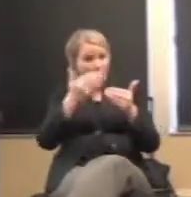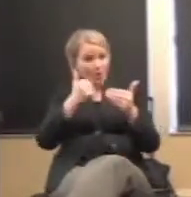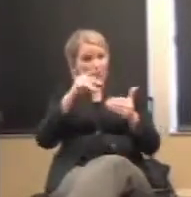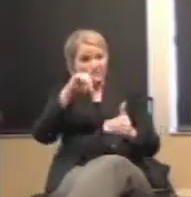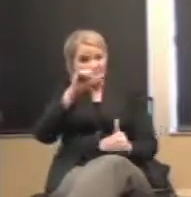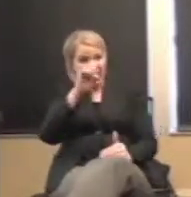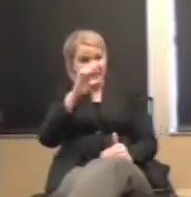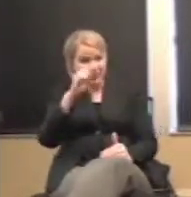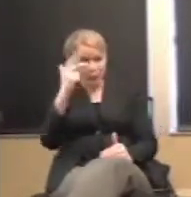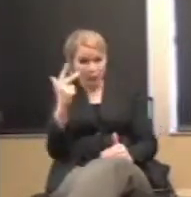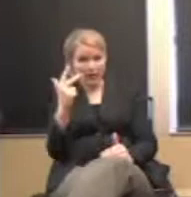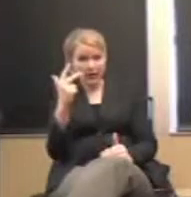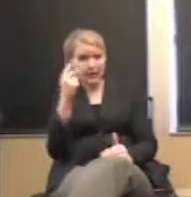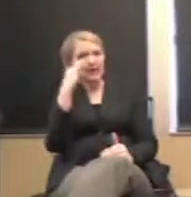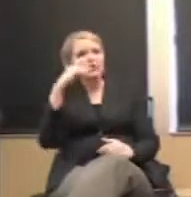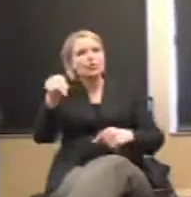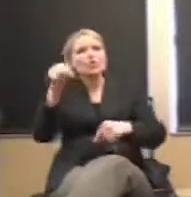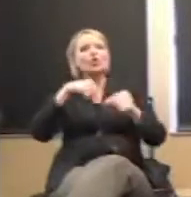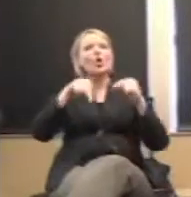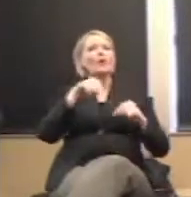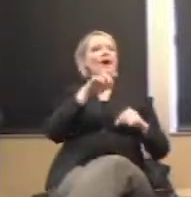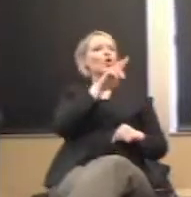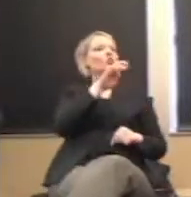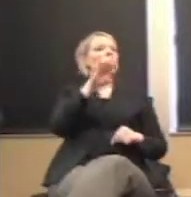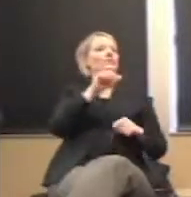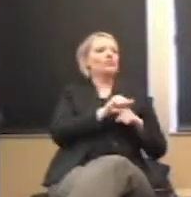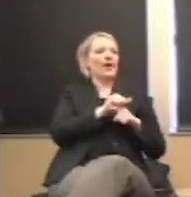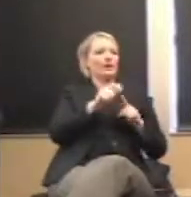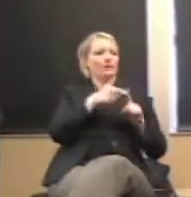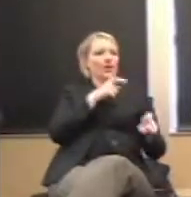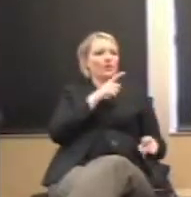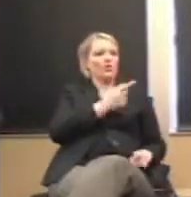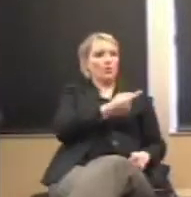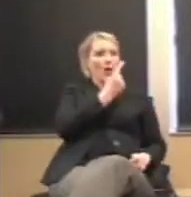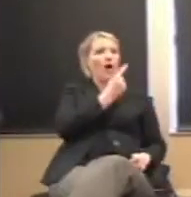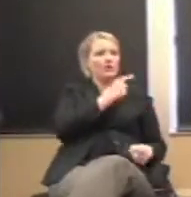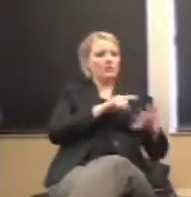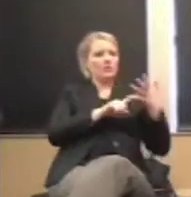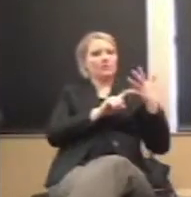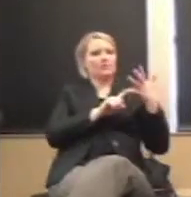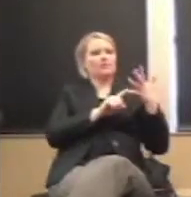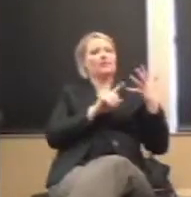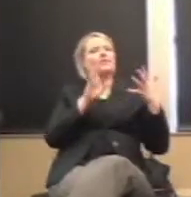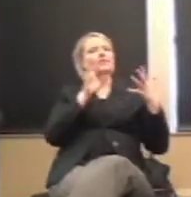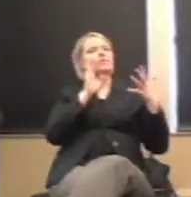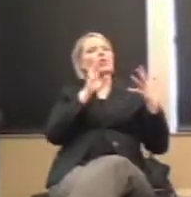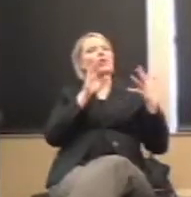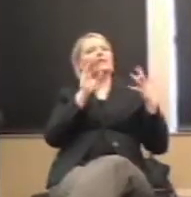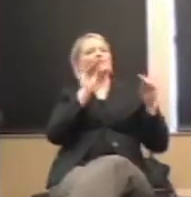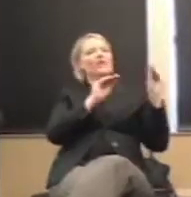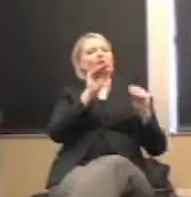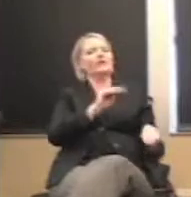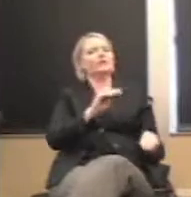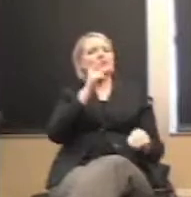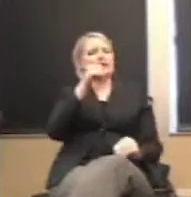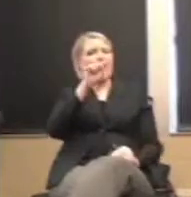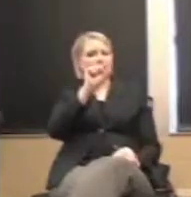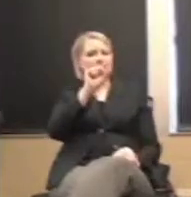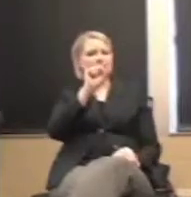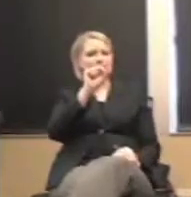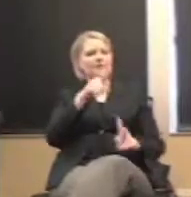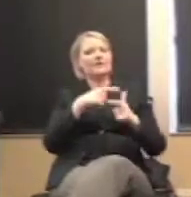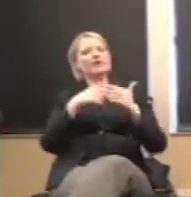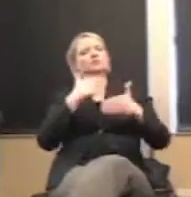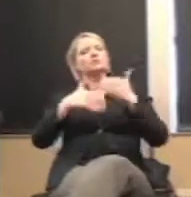you go back and you retrain, you reteach from phase 1, it's going to fill in those gaps, and then you're going to move through the system